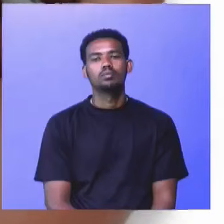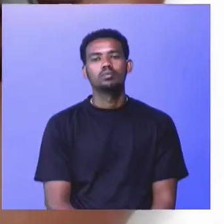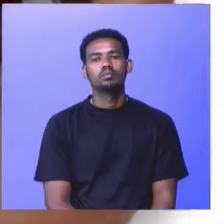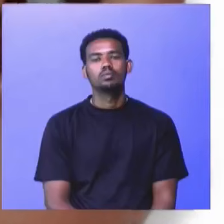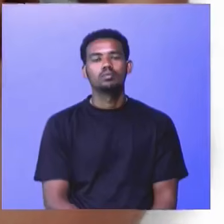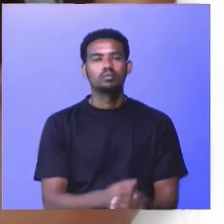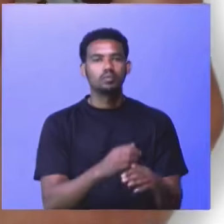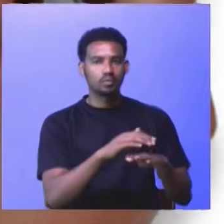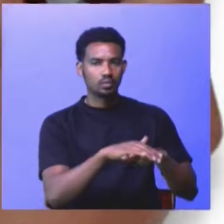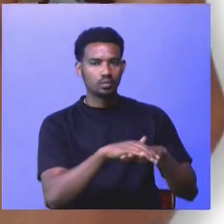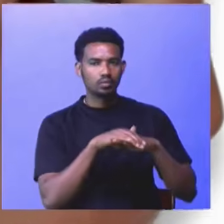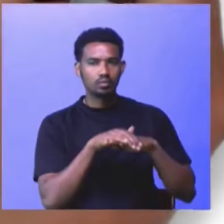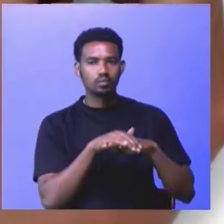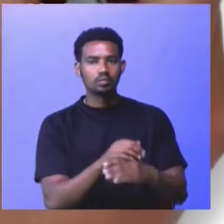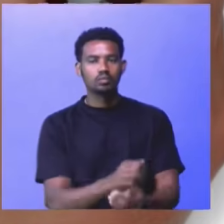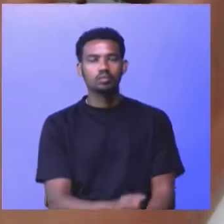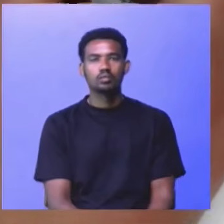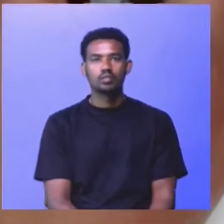English